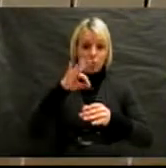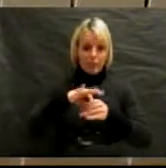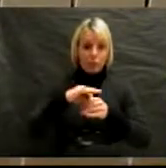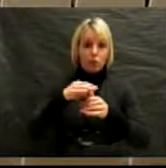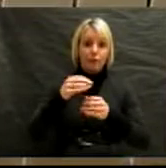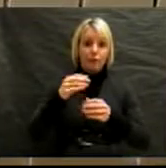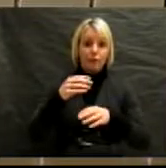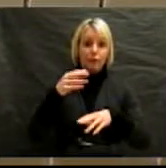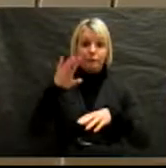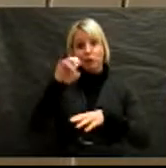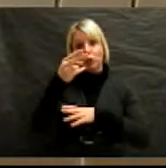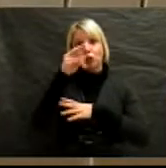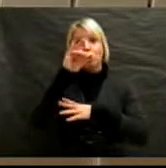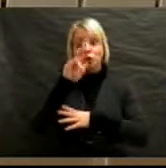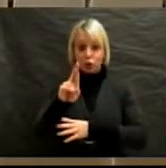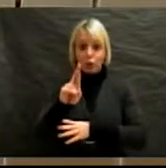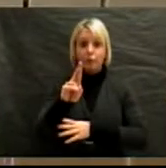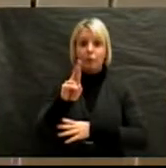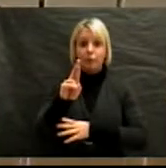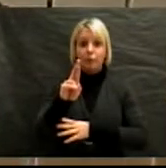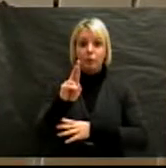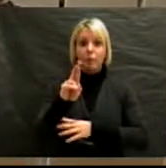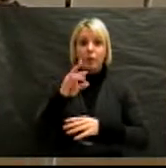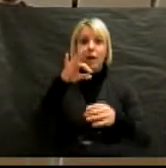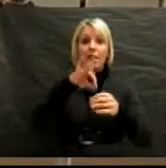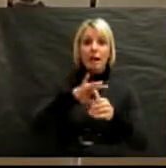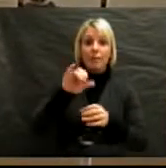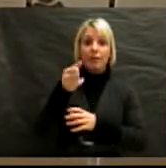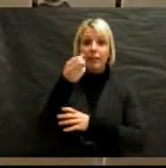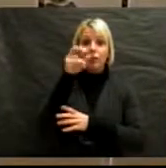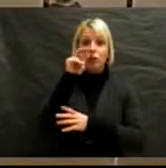Chair, I'll nominate Jason Engelbrecht. All right, thank you.